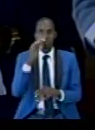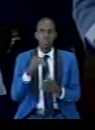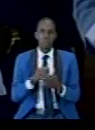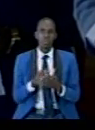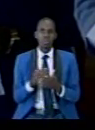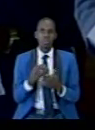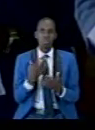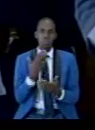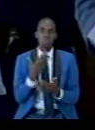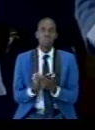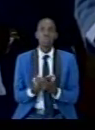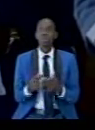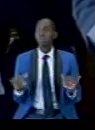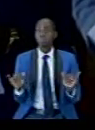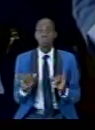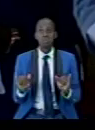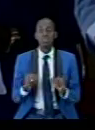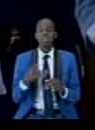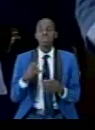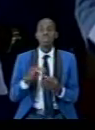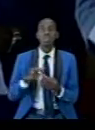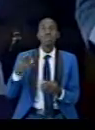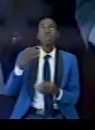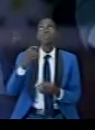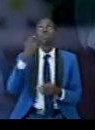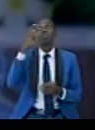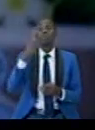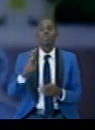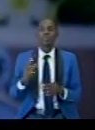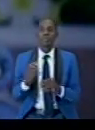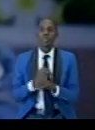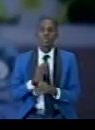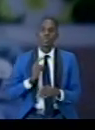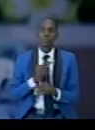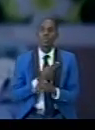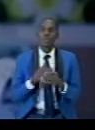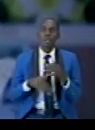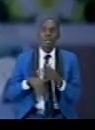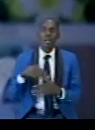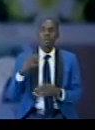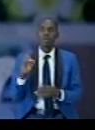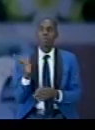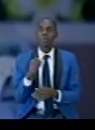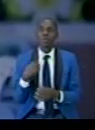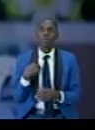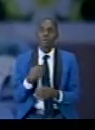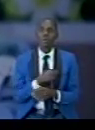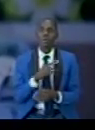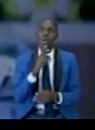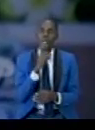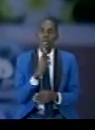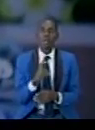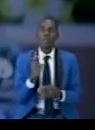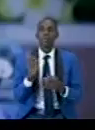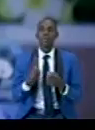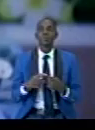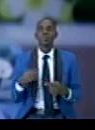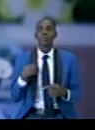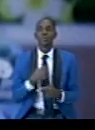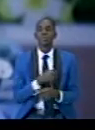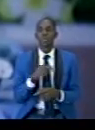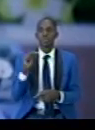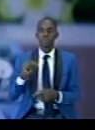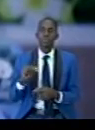same, as the Spirit of God takes us out of where we are to where we ought to